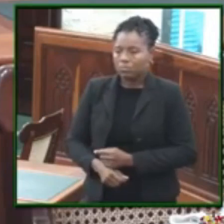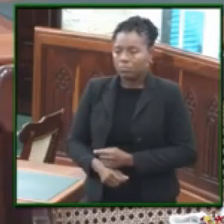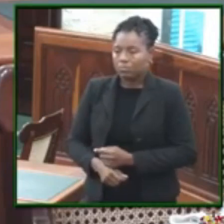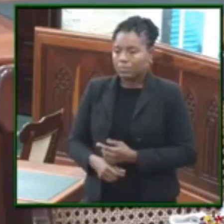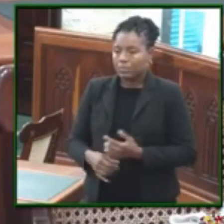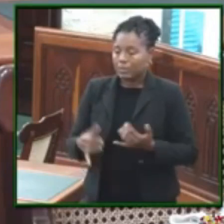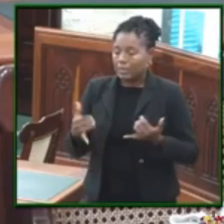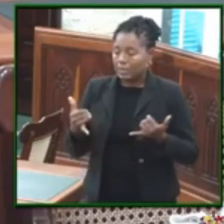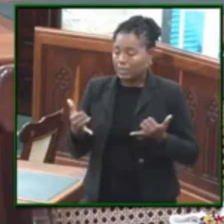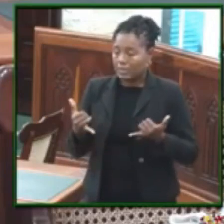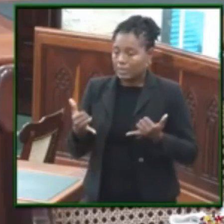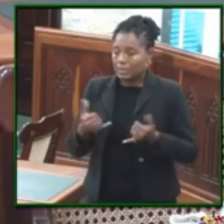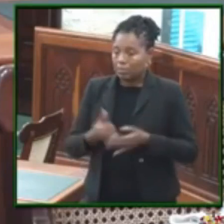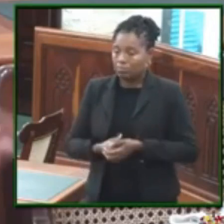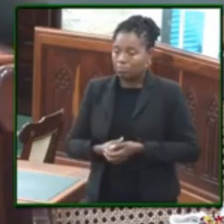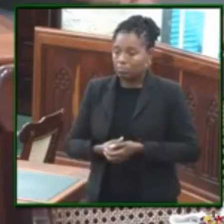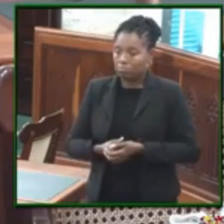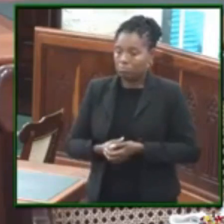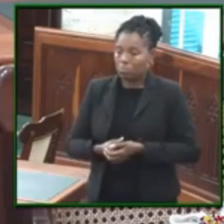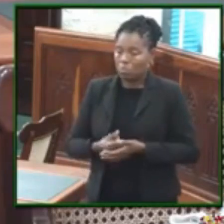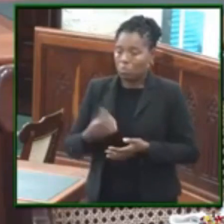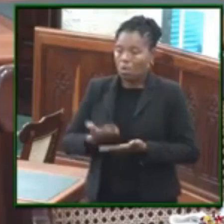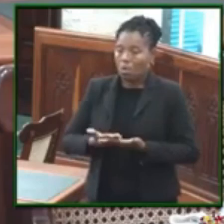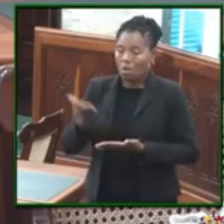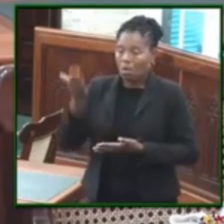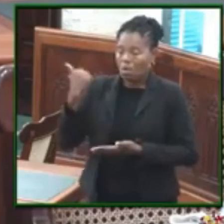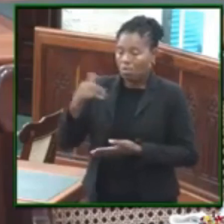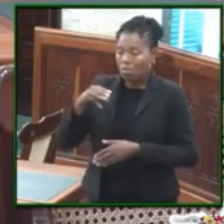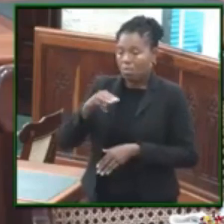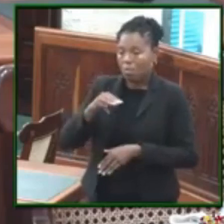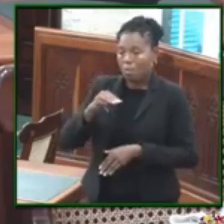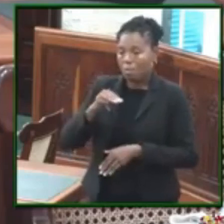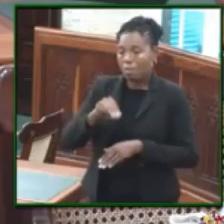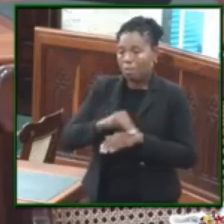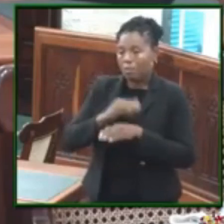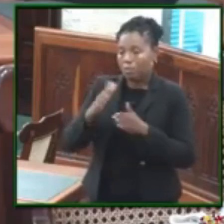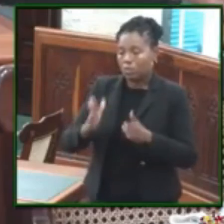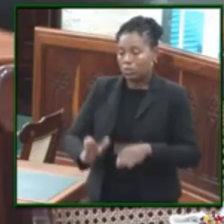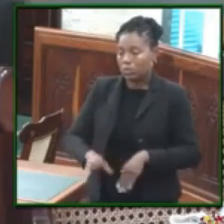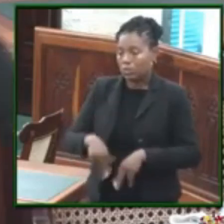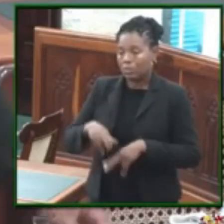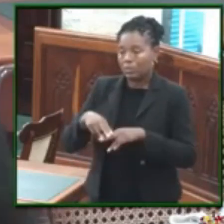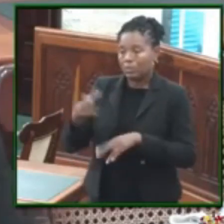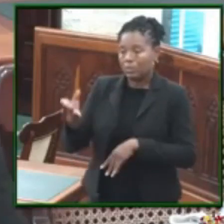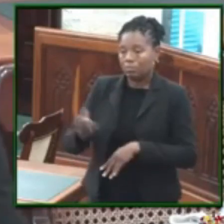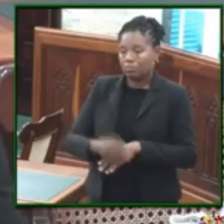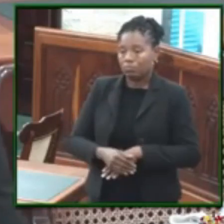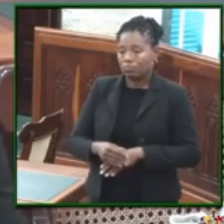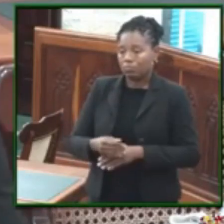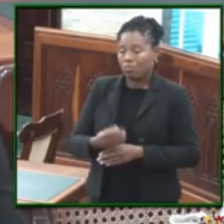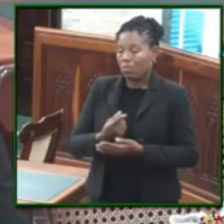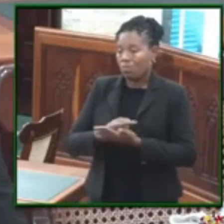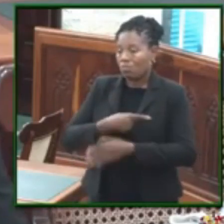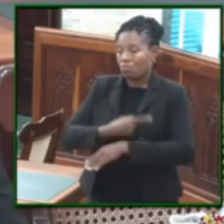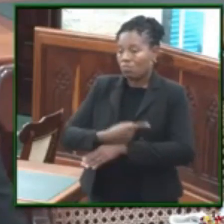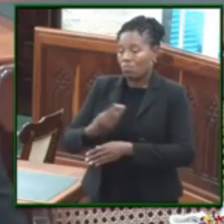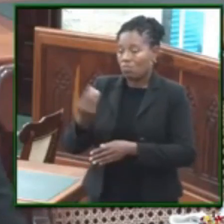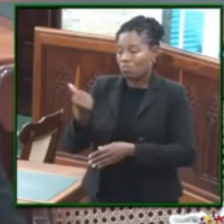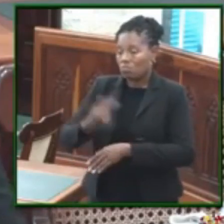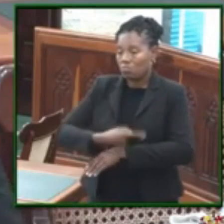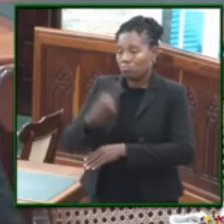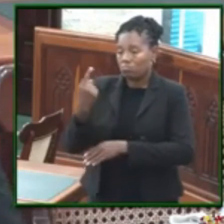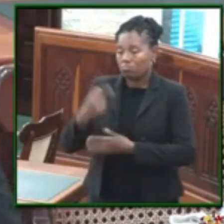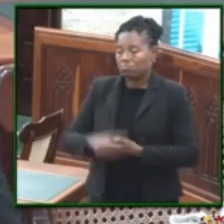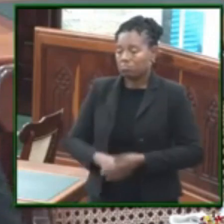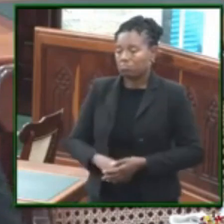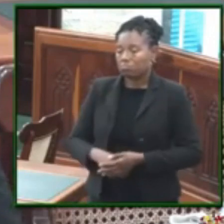now former minister sat in that place a few days ago and